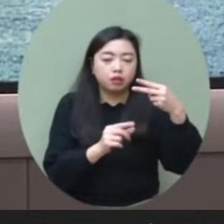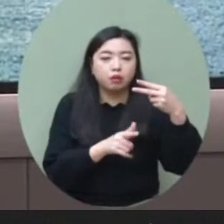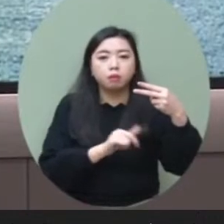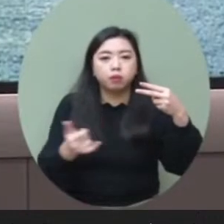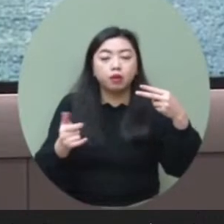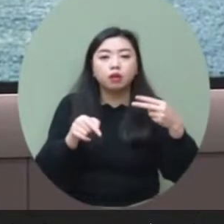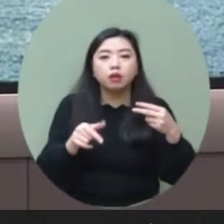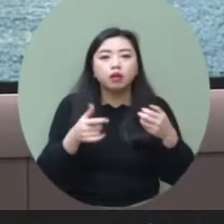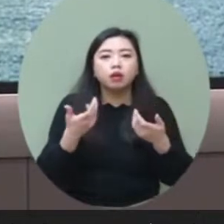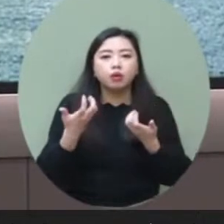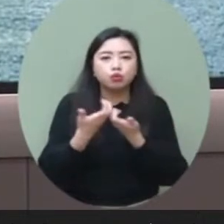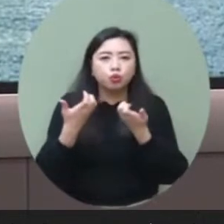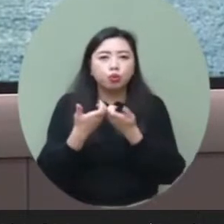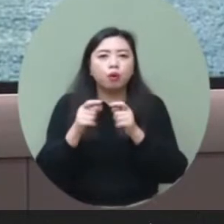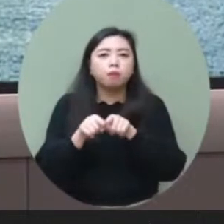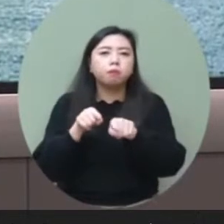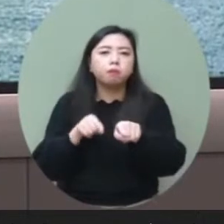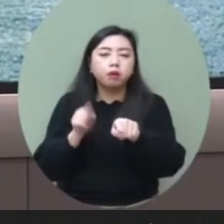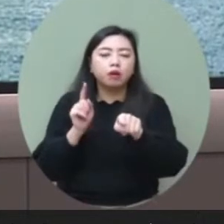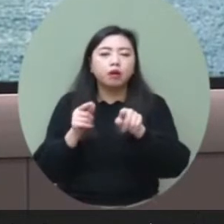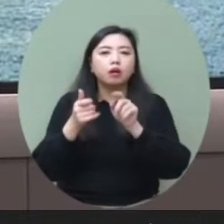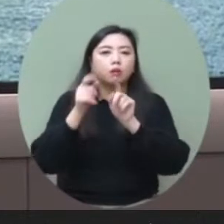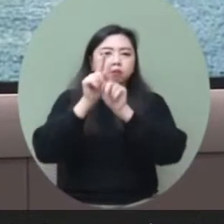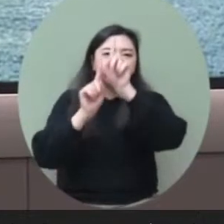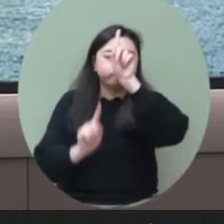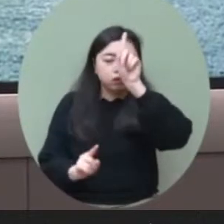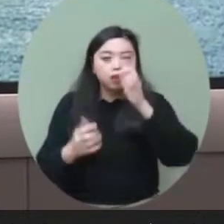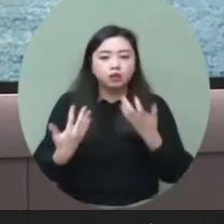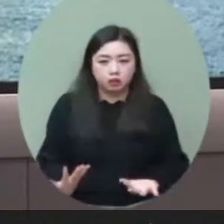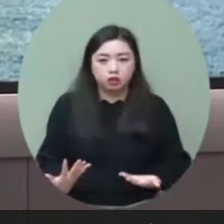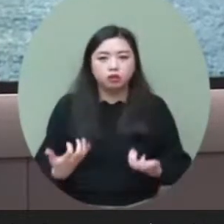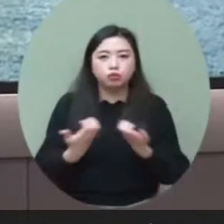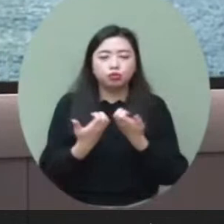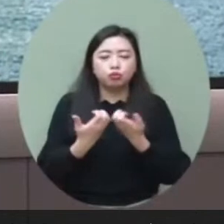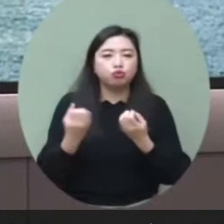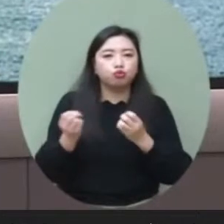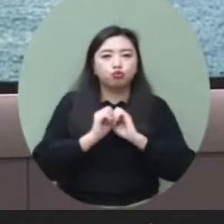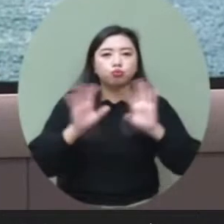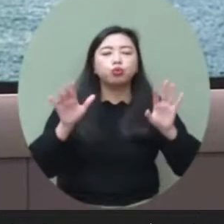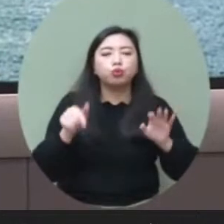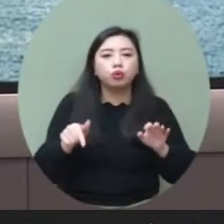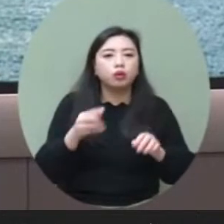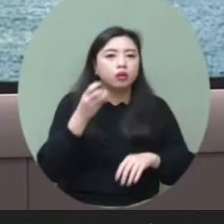7 patients passed away on February the 20th, and